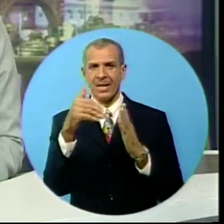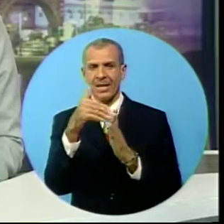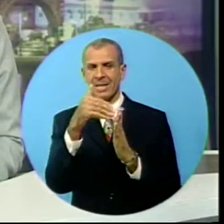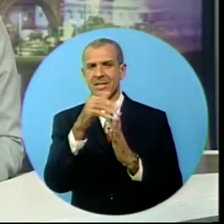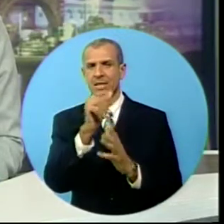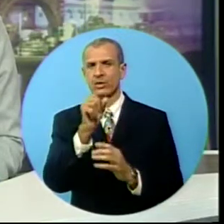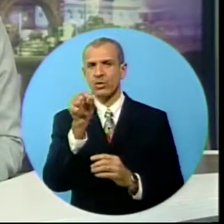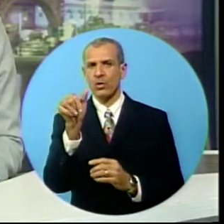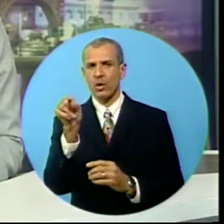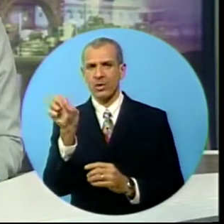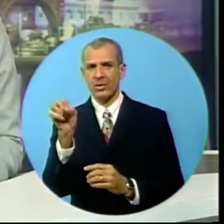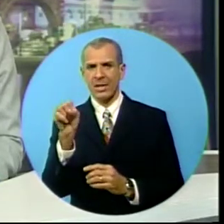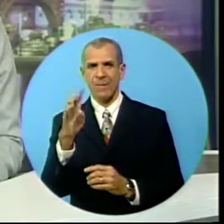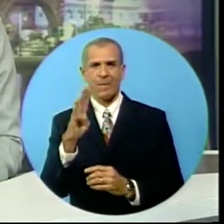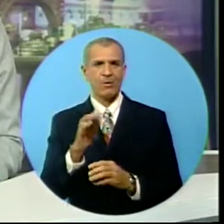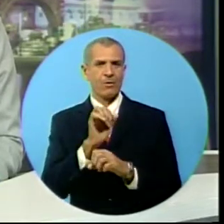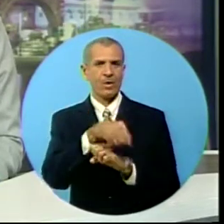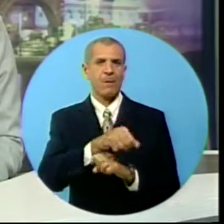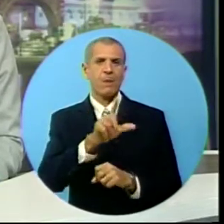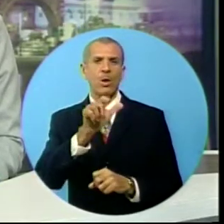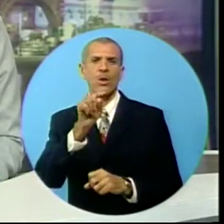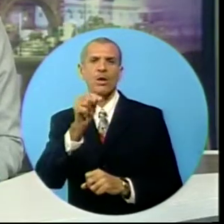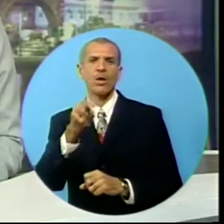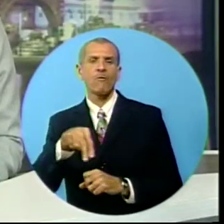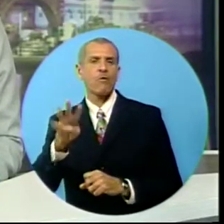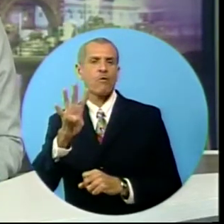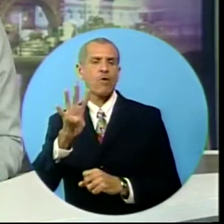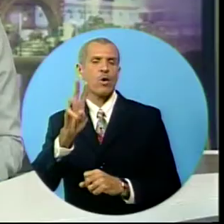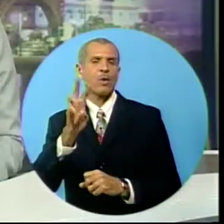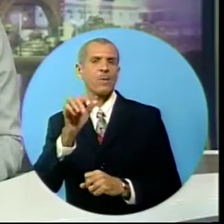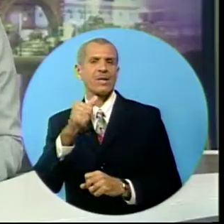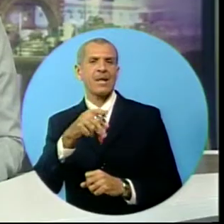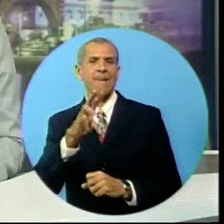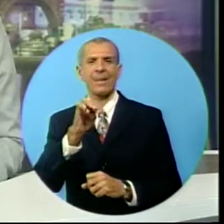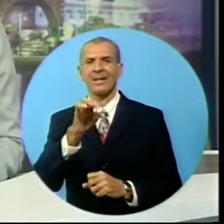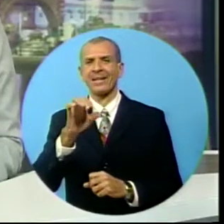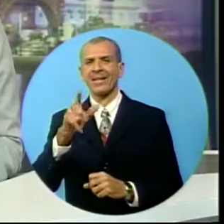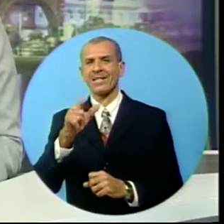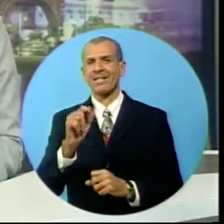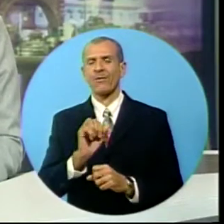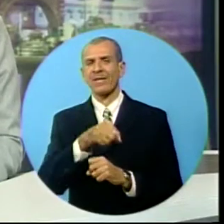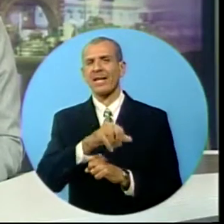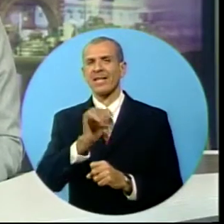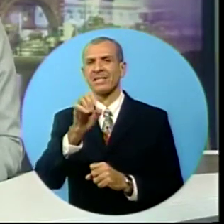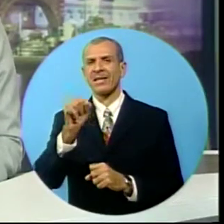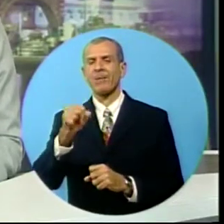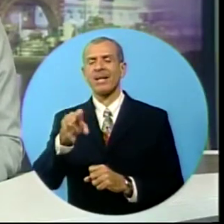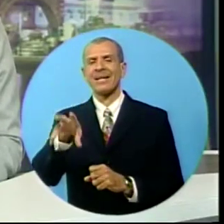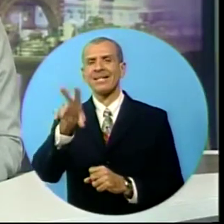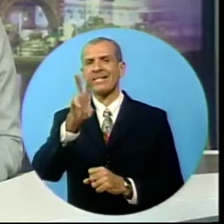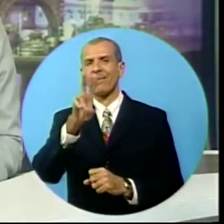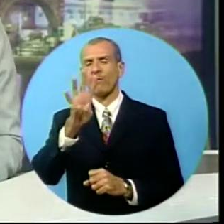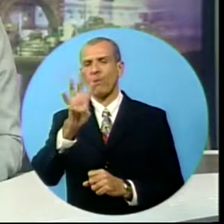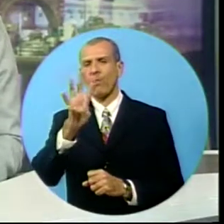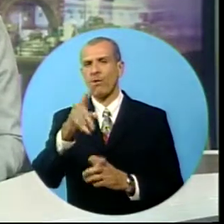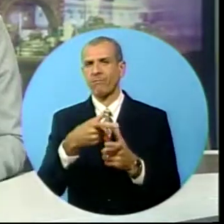George Bailey's defeated Luther Thorne by four wickets and Milton Lynch beat Selah by 74 runs